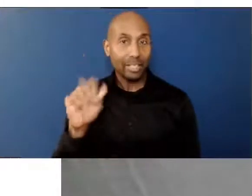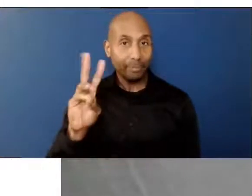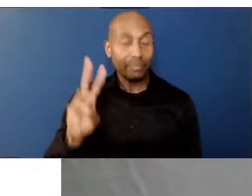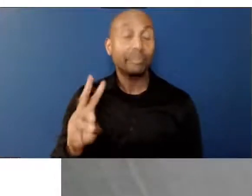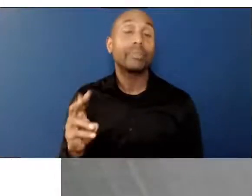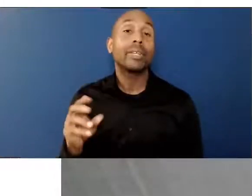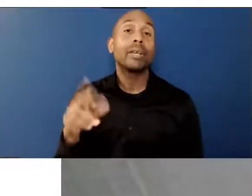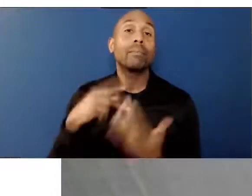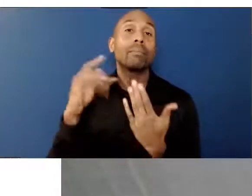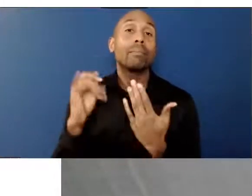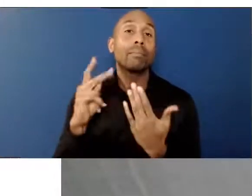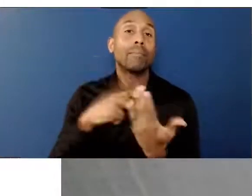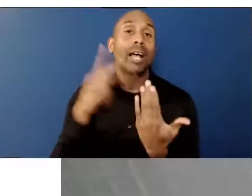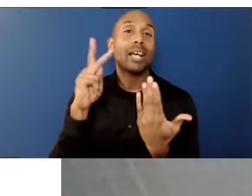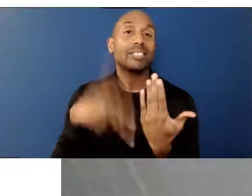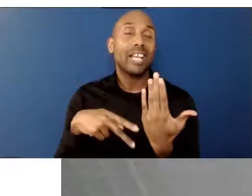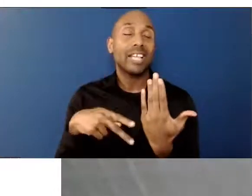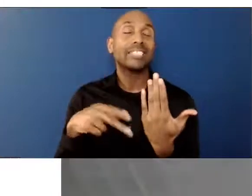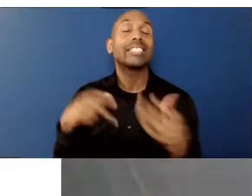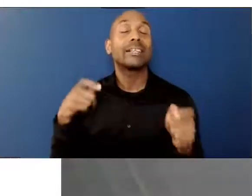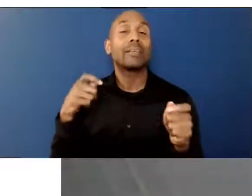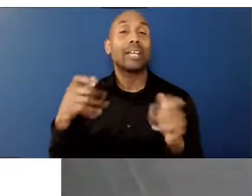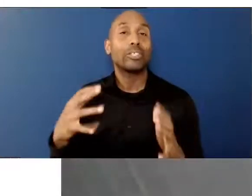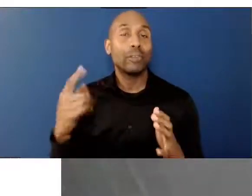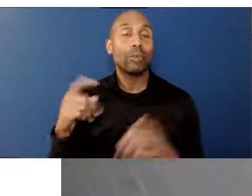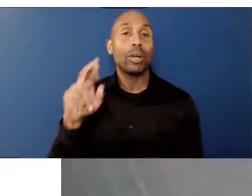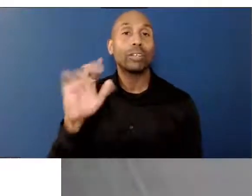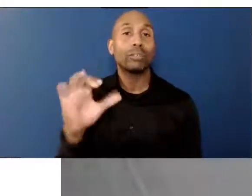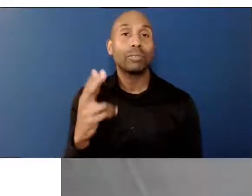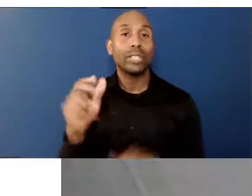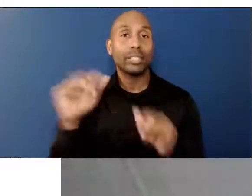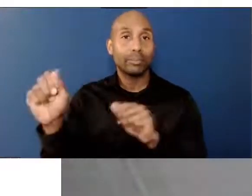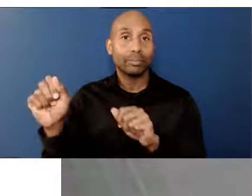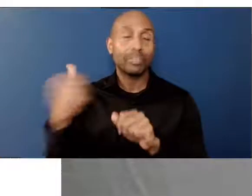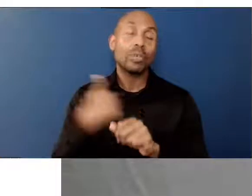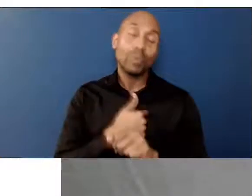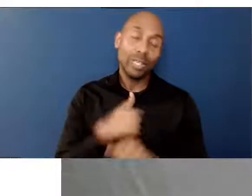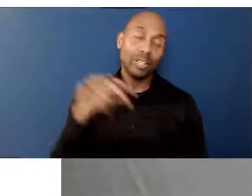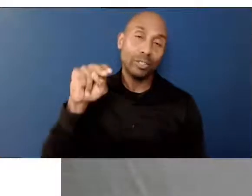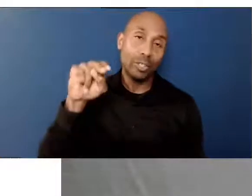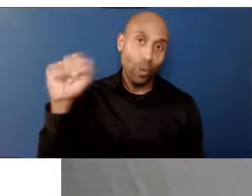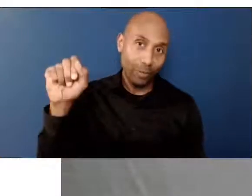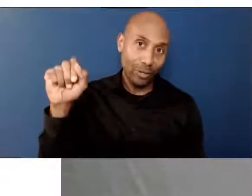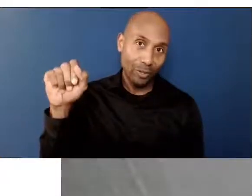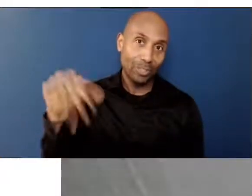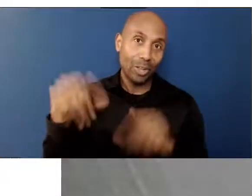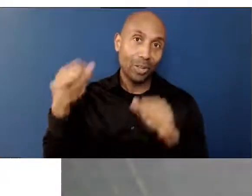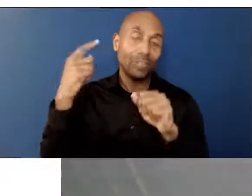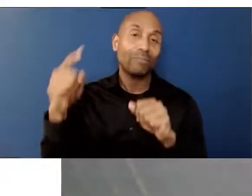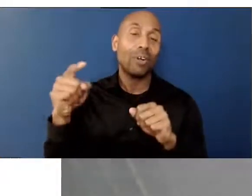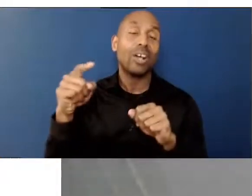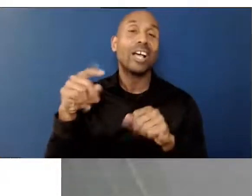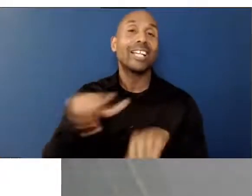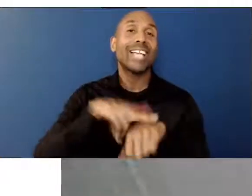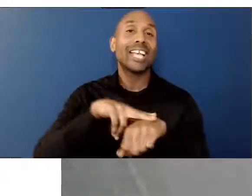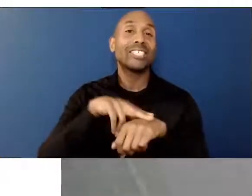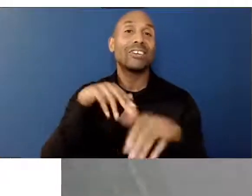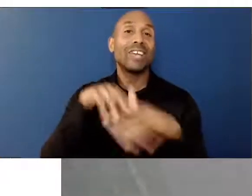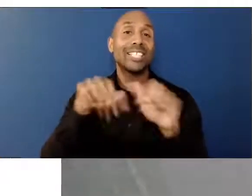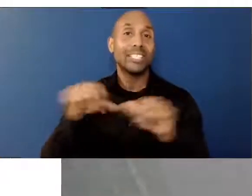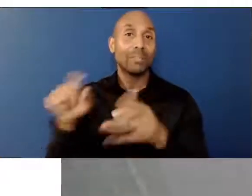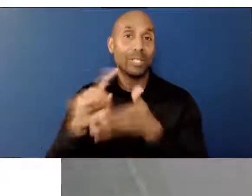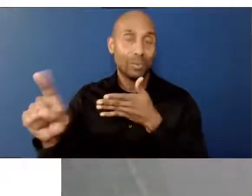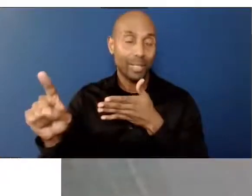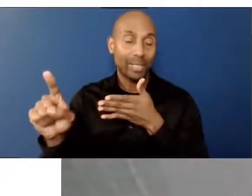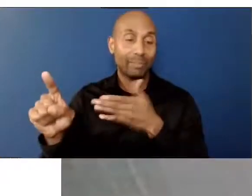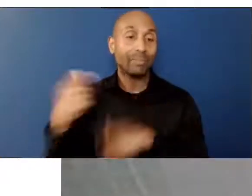to be the Nova Scotia host for National Accessibility Week, and we have some members of the Accessibility Directorate of Nova Scotia